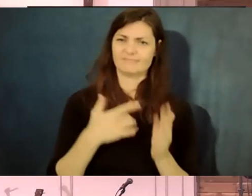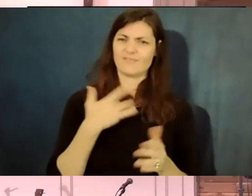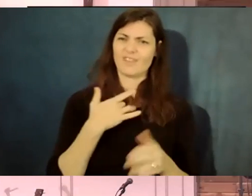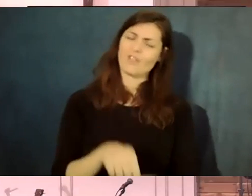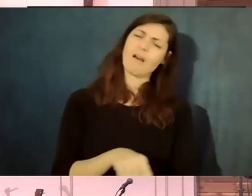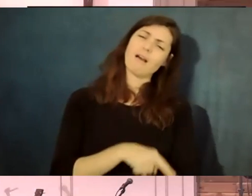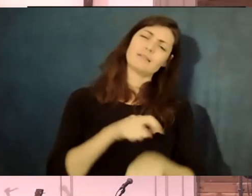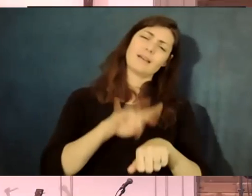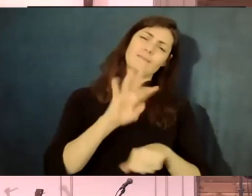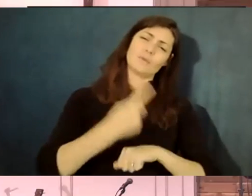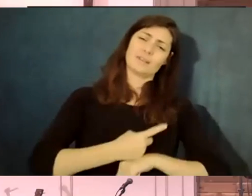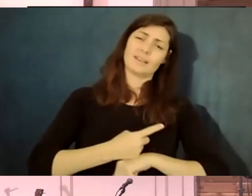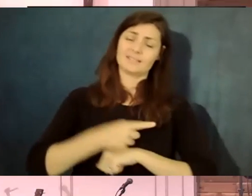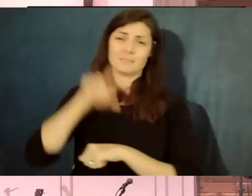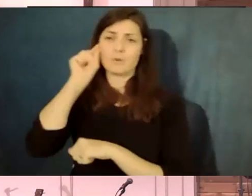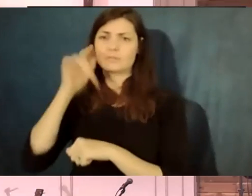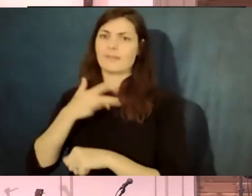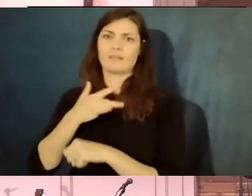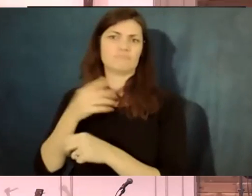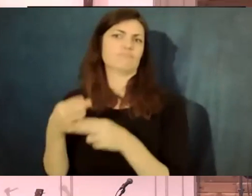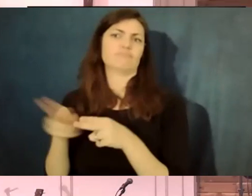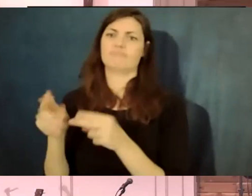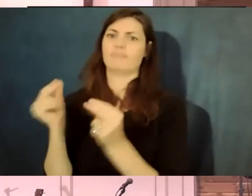Moses, because he's in the presence of the Lord.